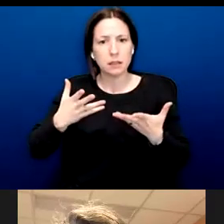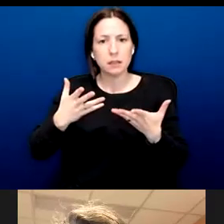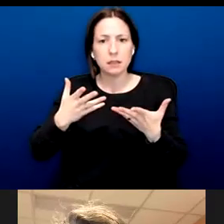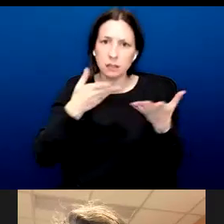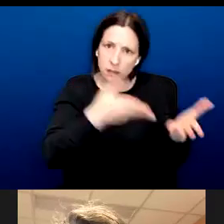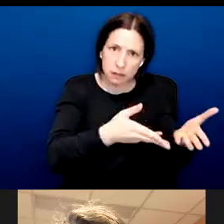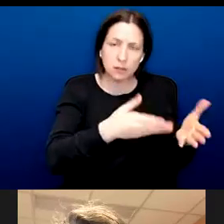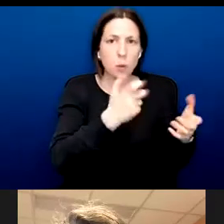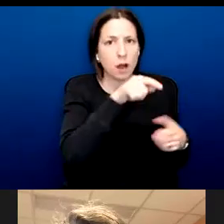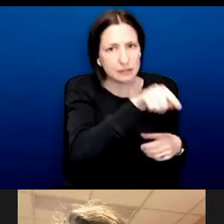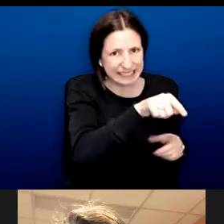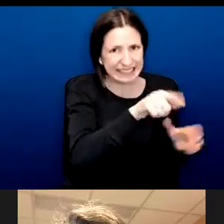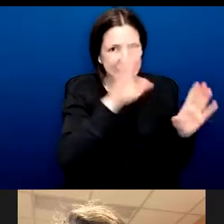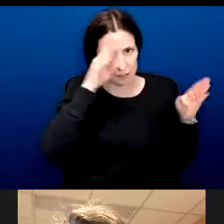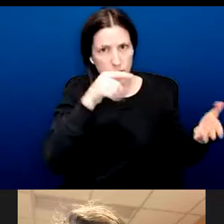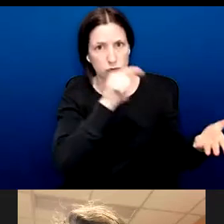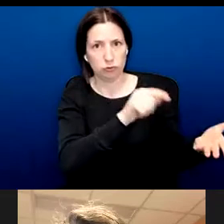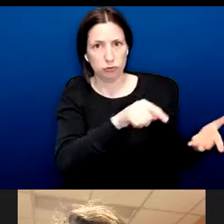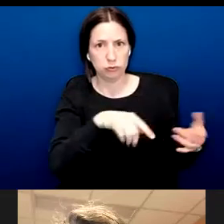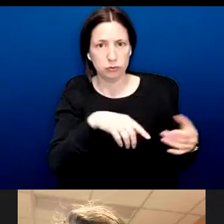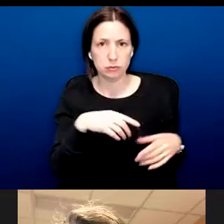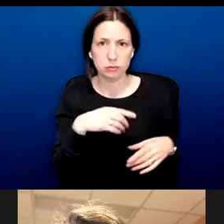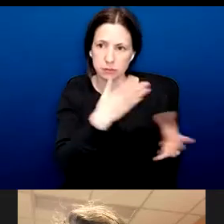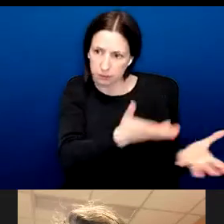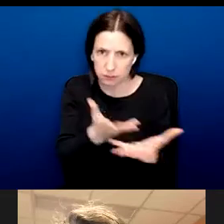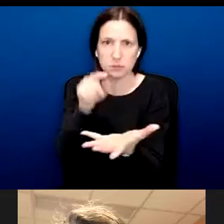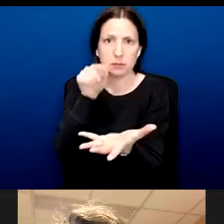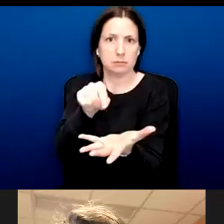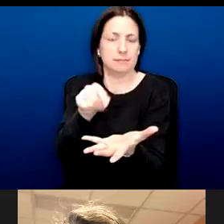justice being centered within these conversations?